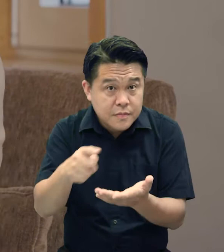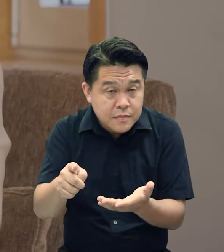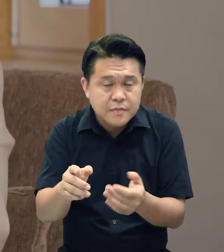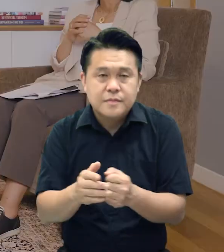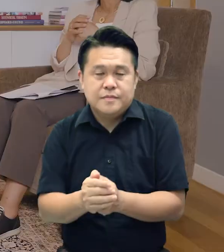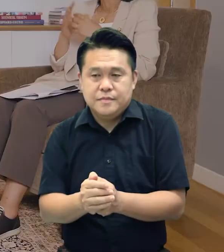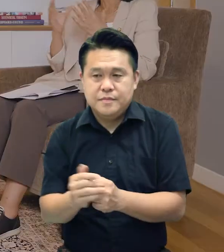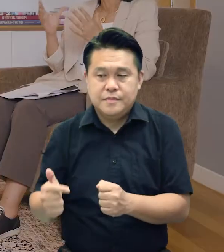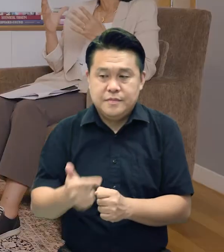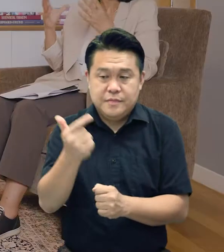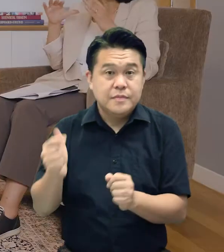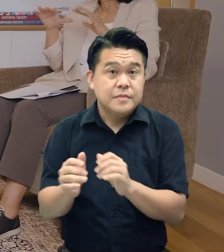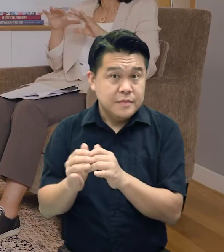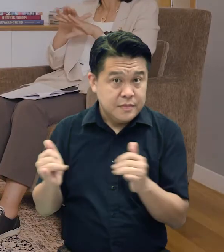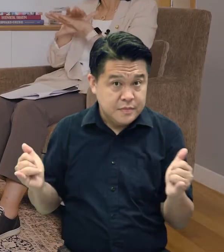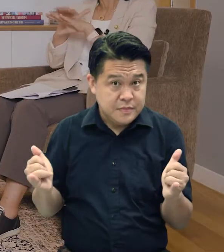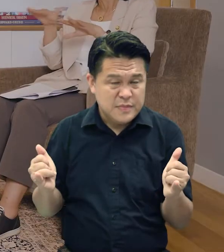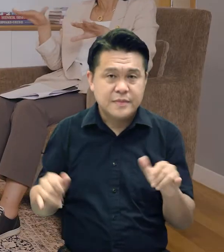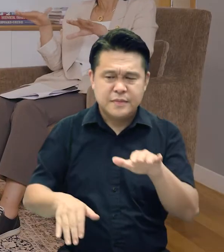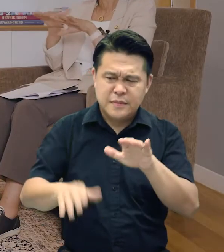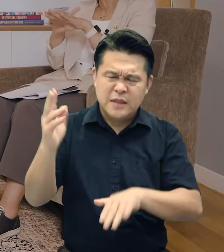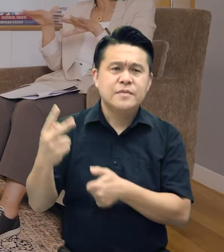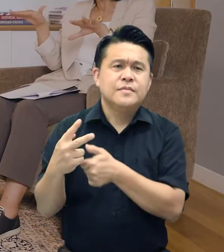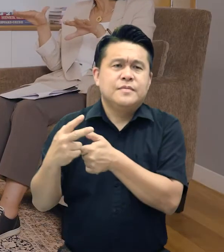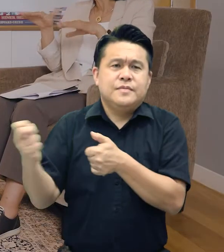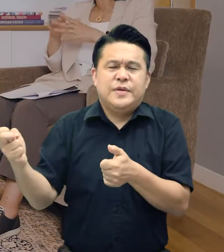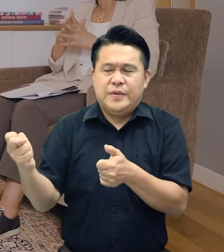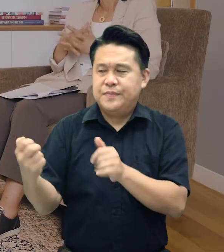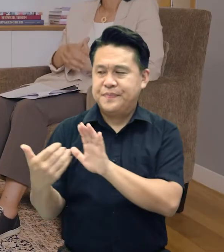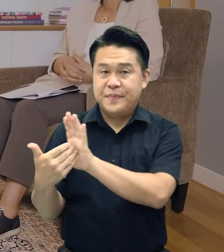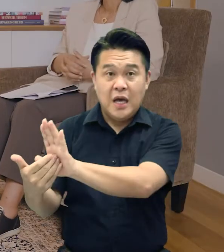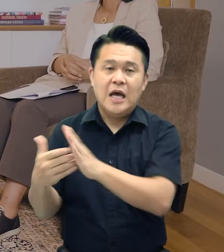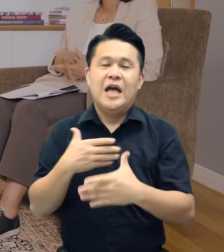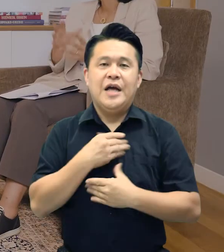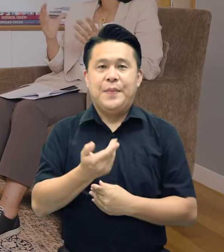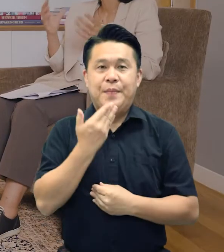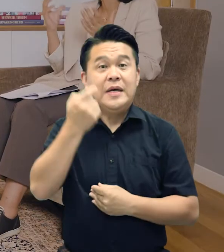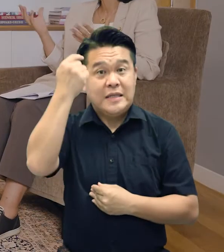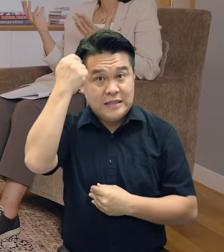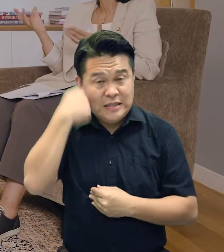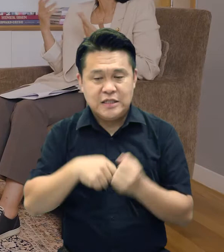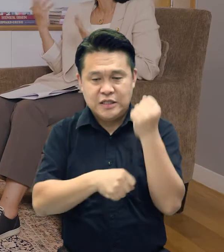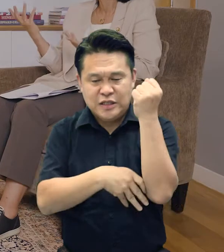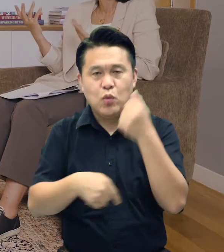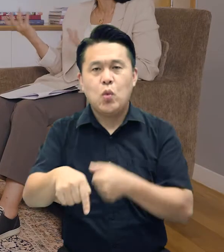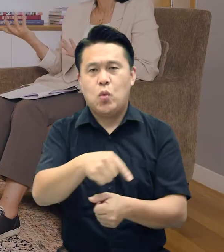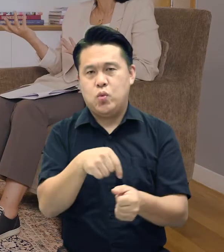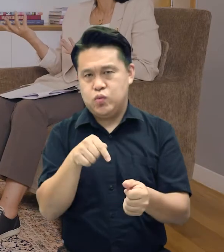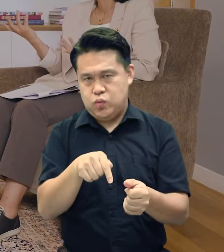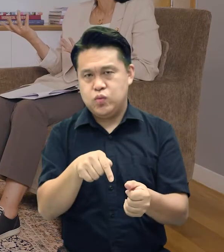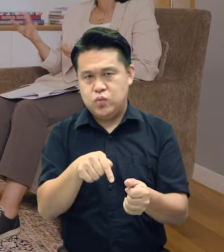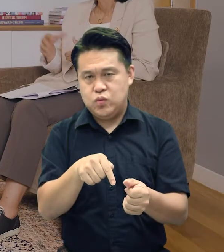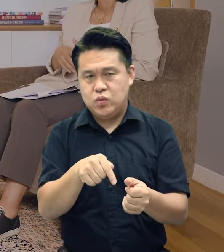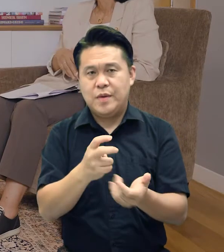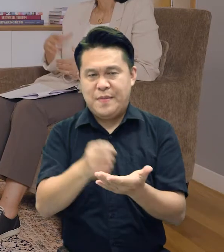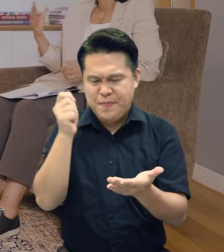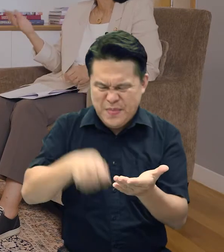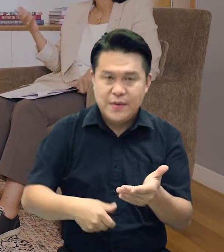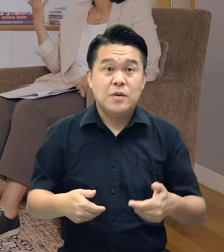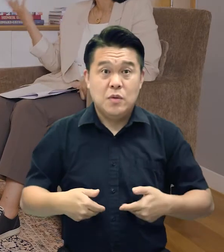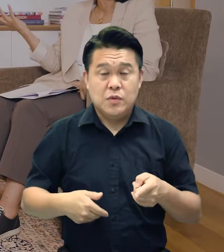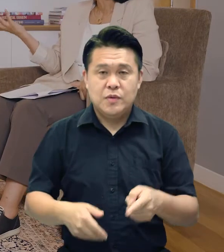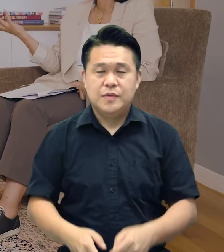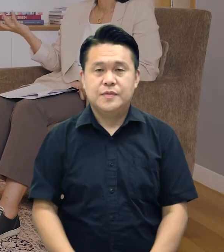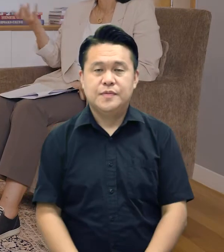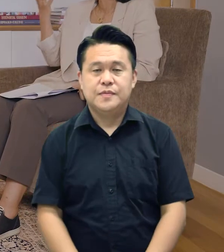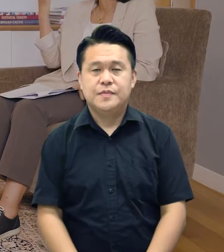of a basic. We're setting up basic standard to make people safe from